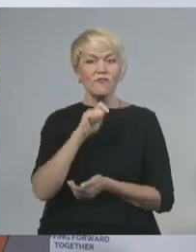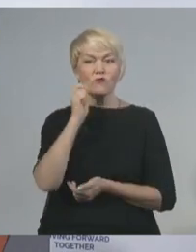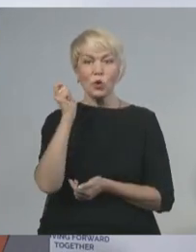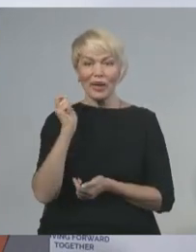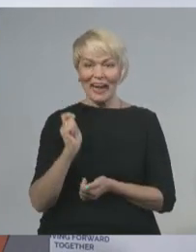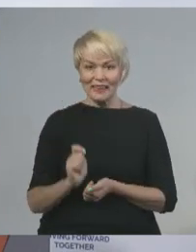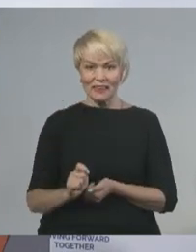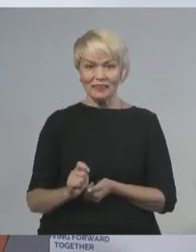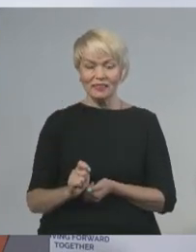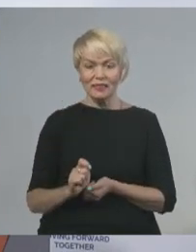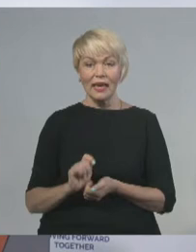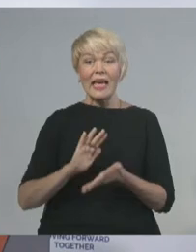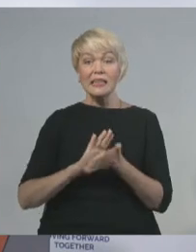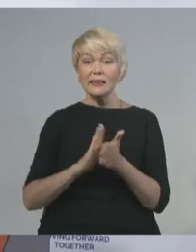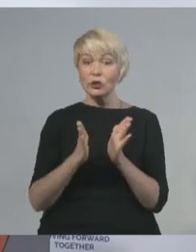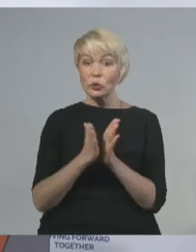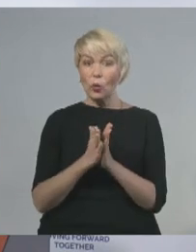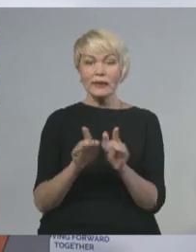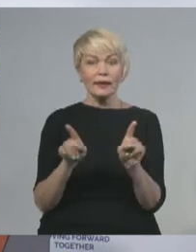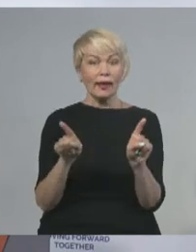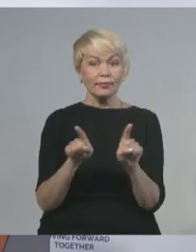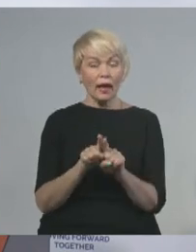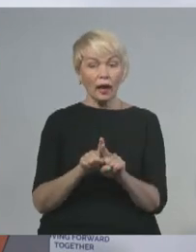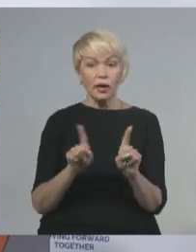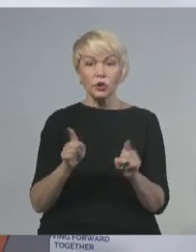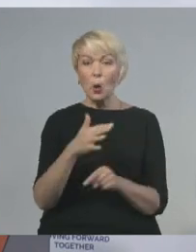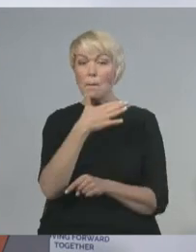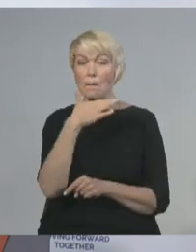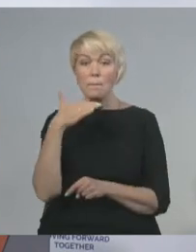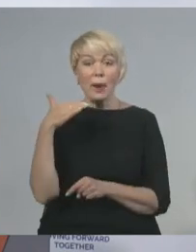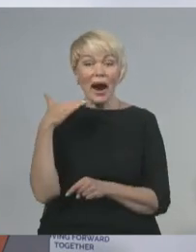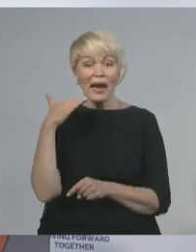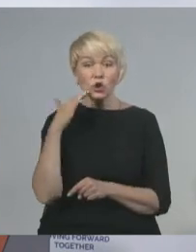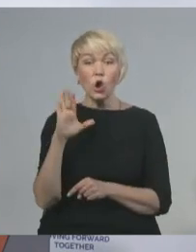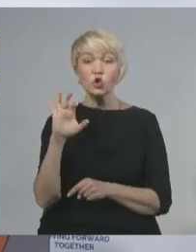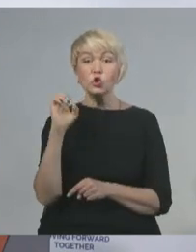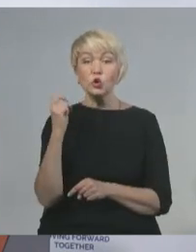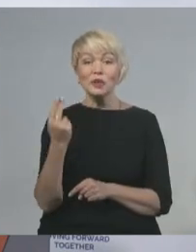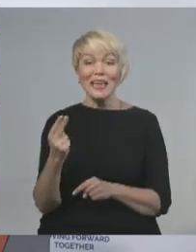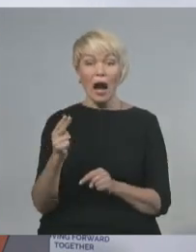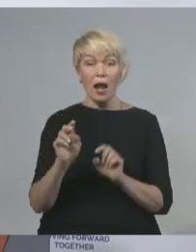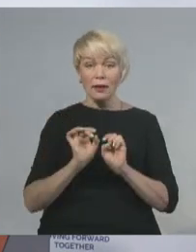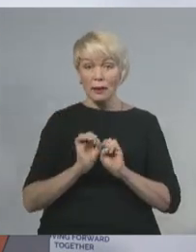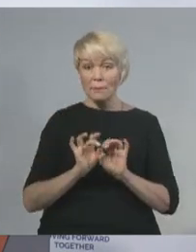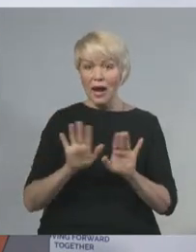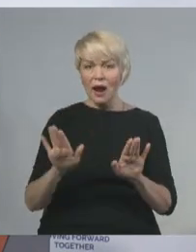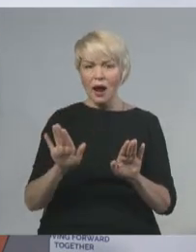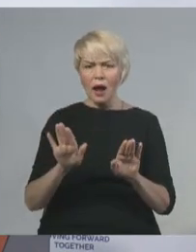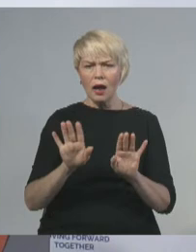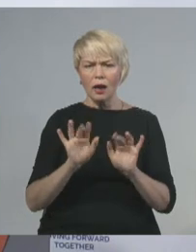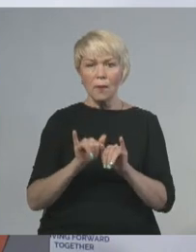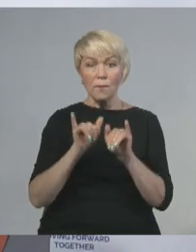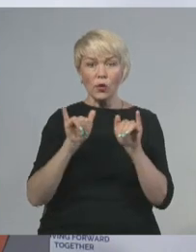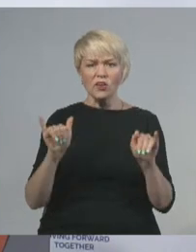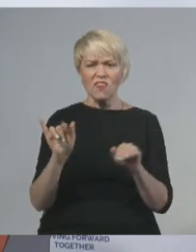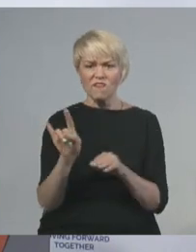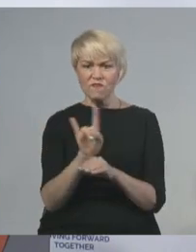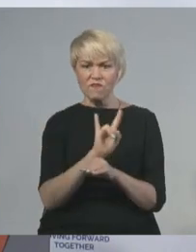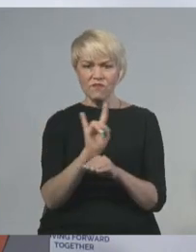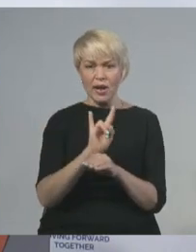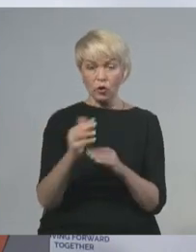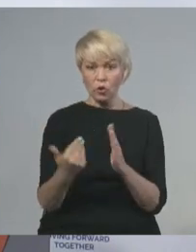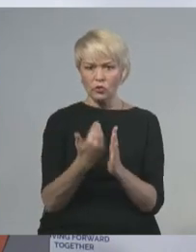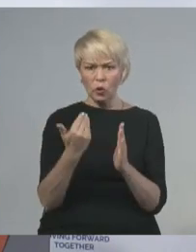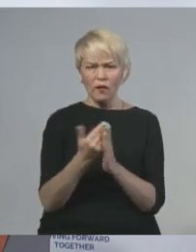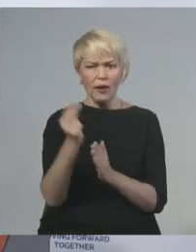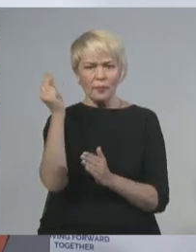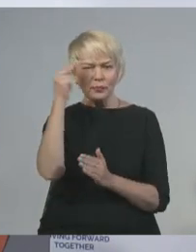a lot of social media spreading uh fake news uh they're spreading this you know uh conspiracy theories